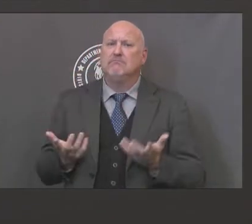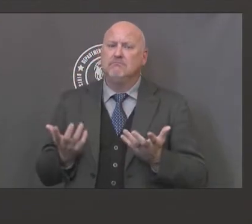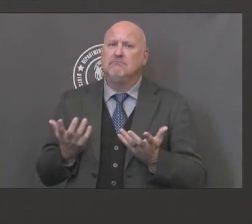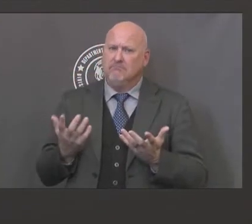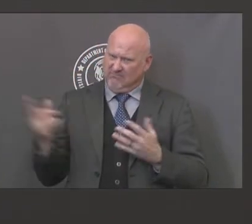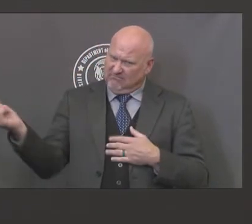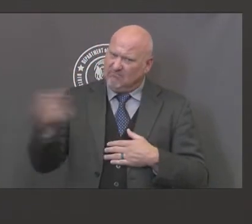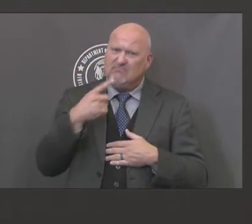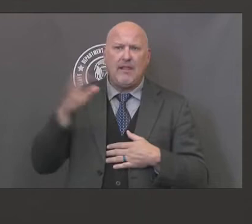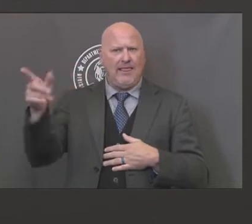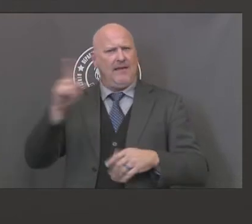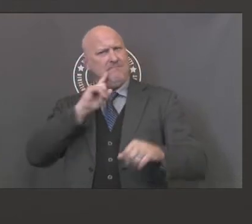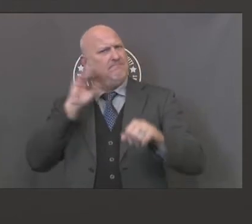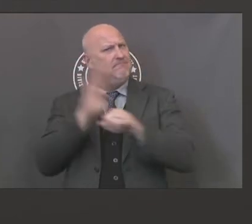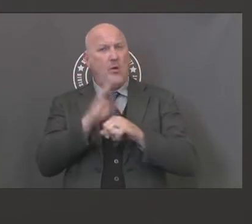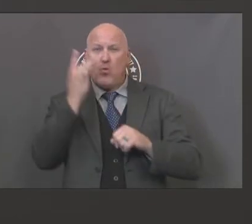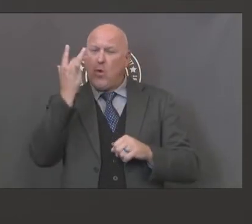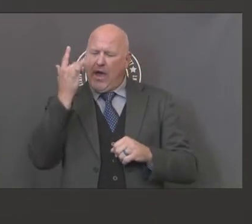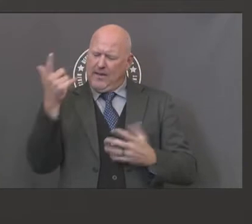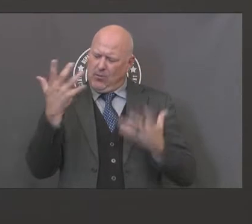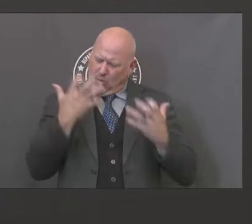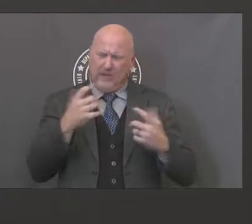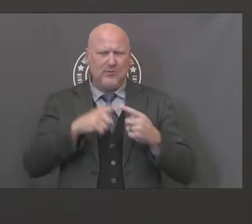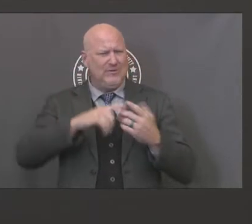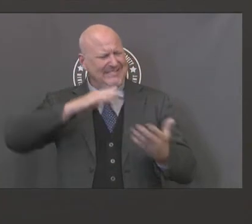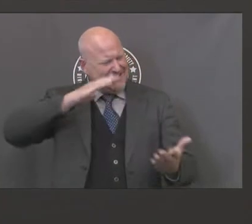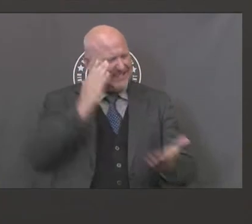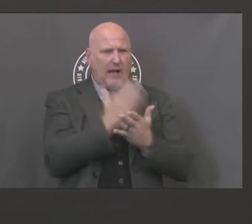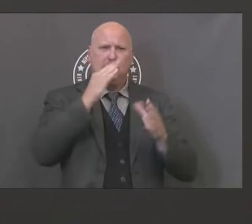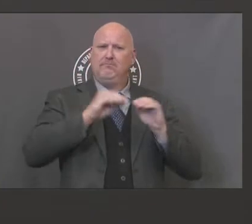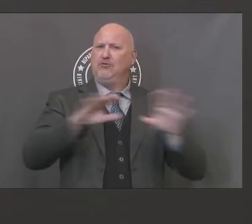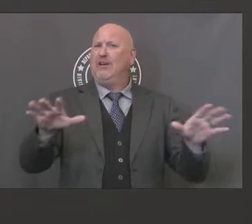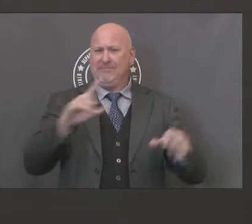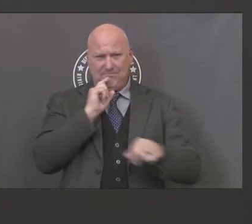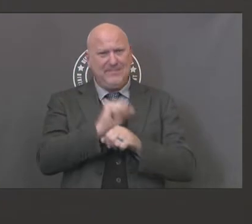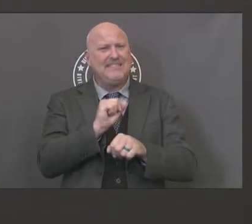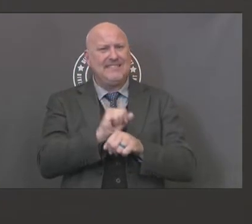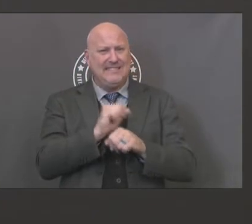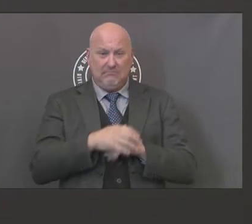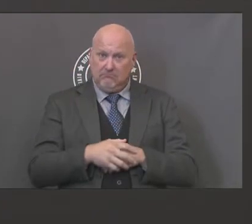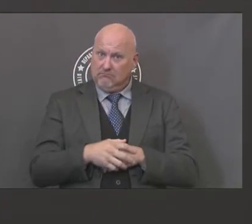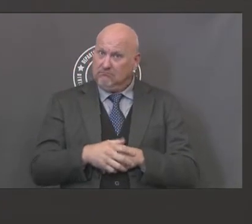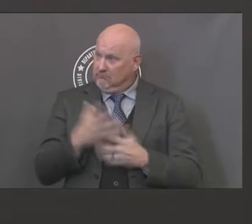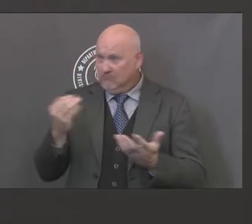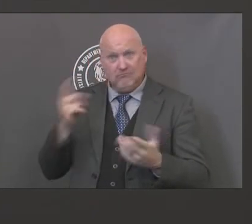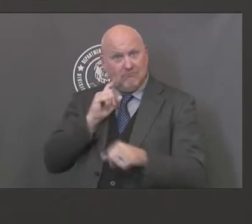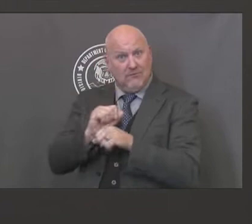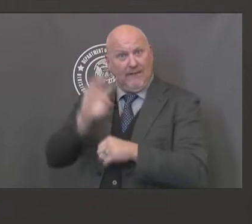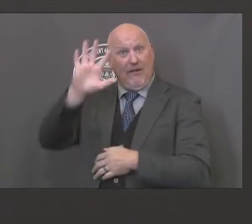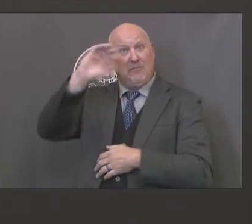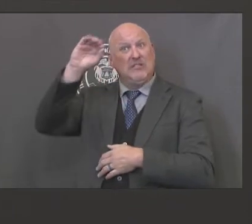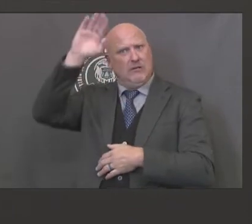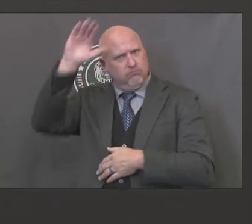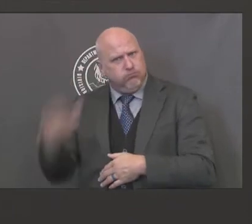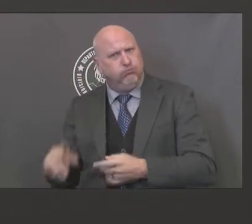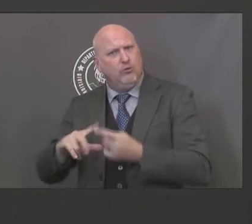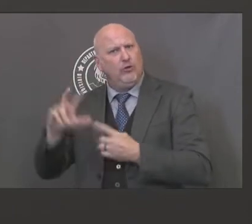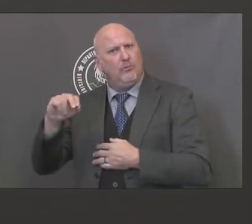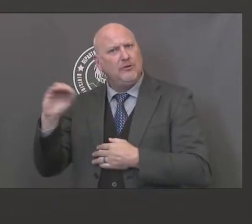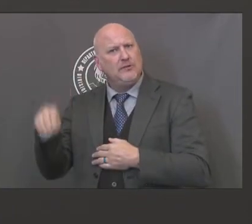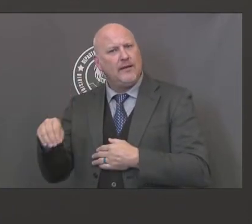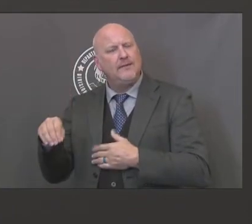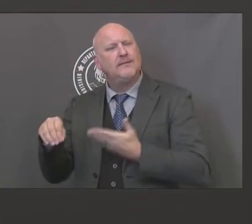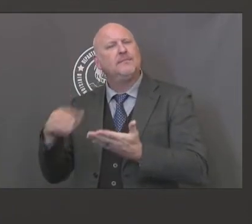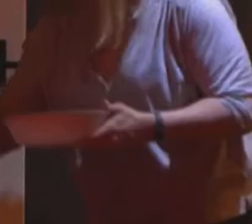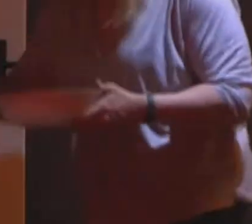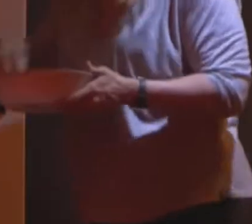stop unnecessary illness and death, and this has worked. Let's all use this as an example for statewide action